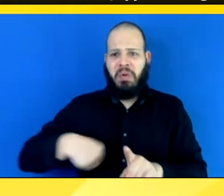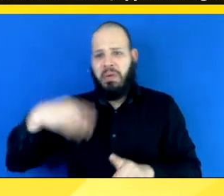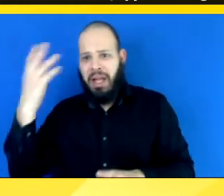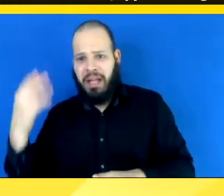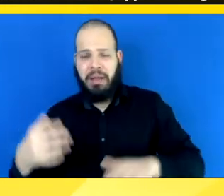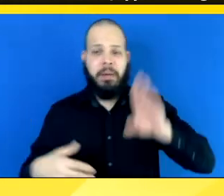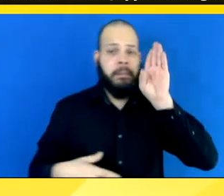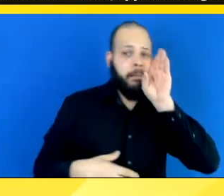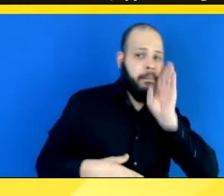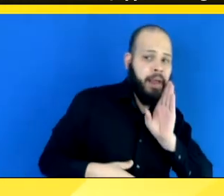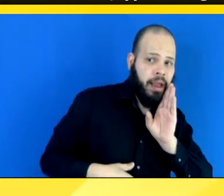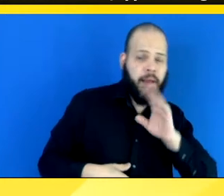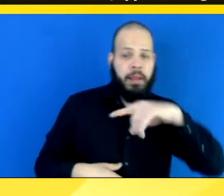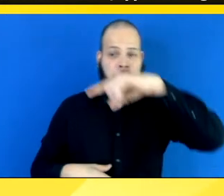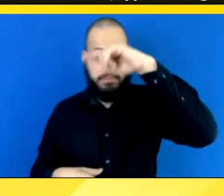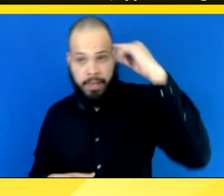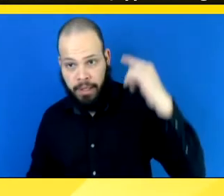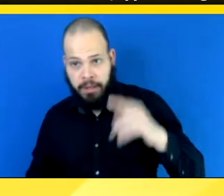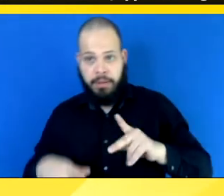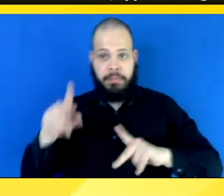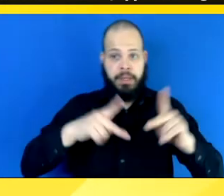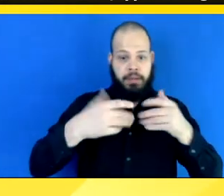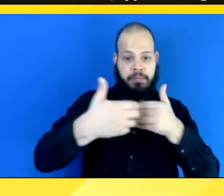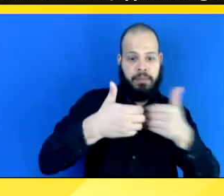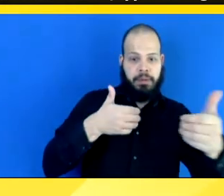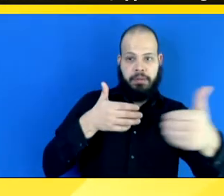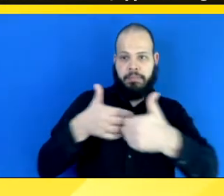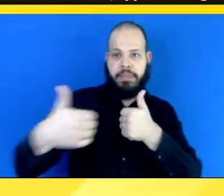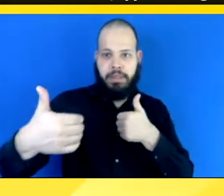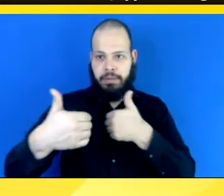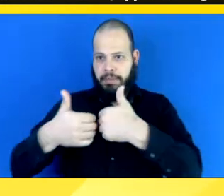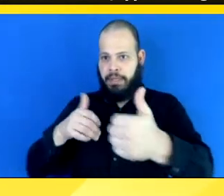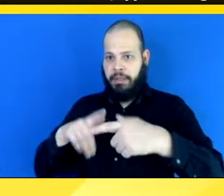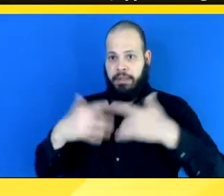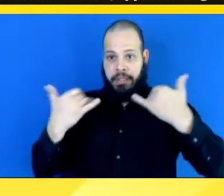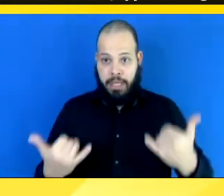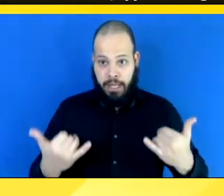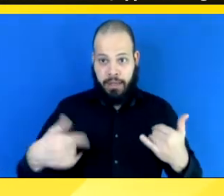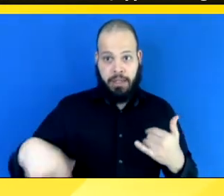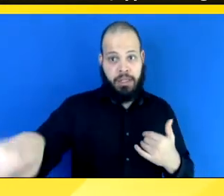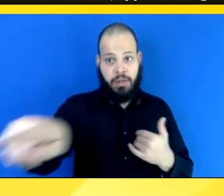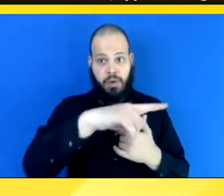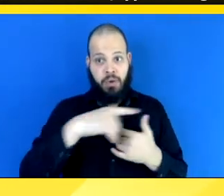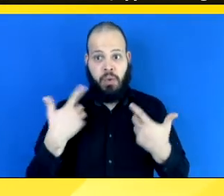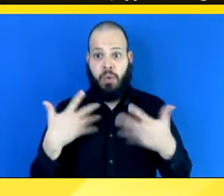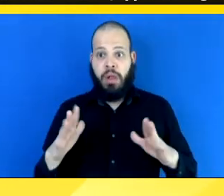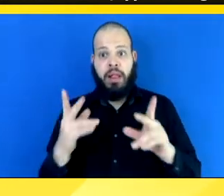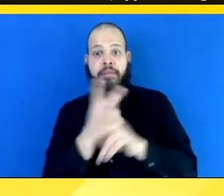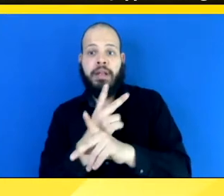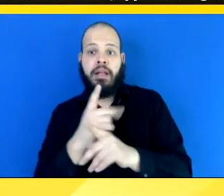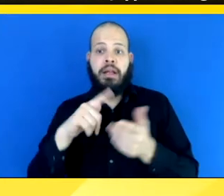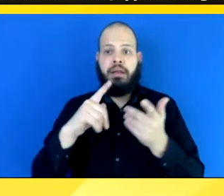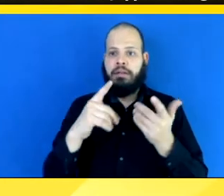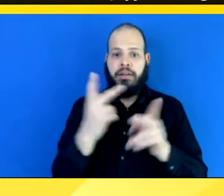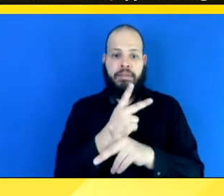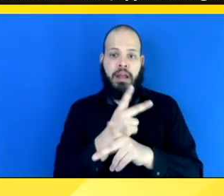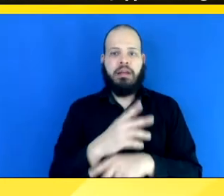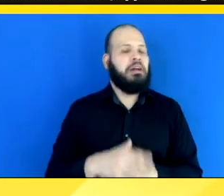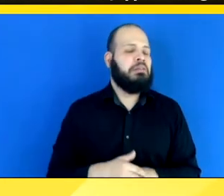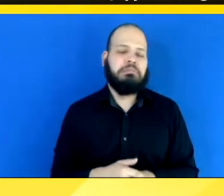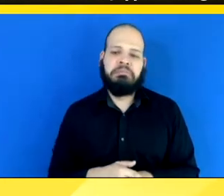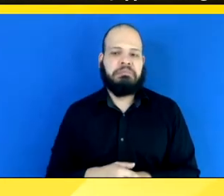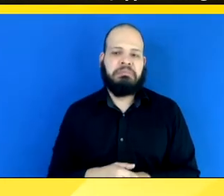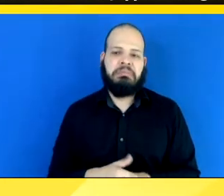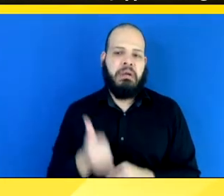figure out, as you are doing here, that we aren't going to be separated anymore, and you win, this is the kind of